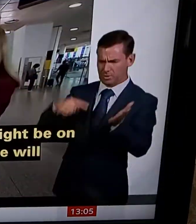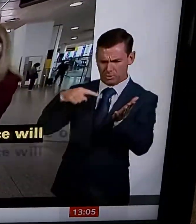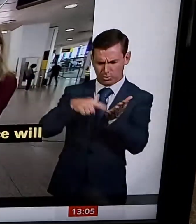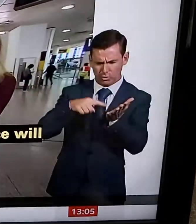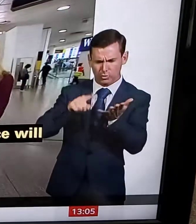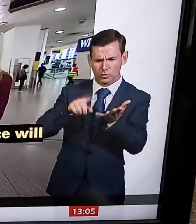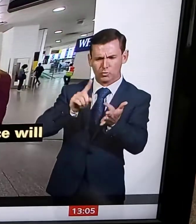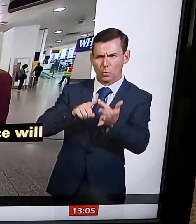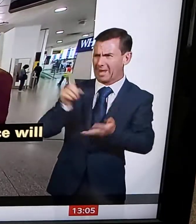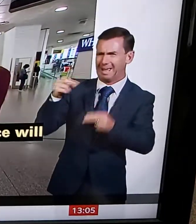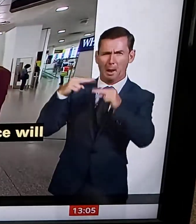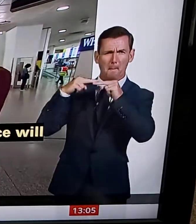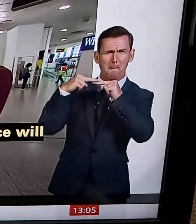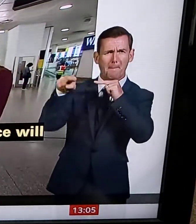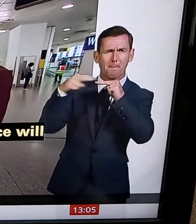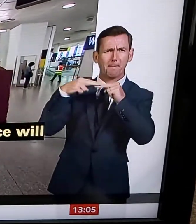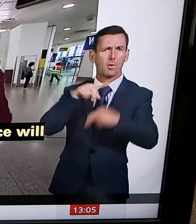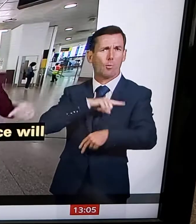Katie Watson.